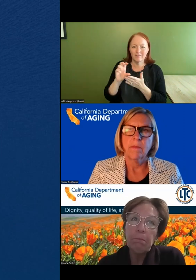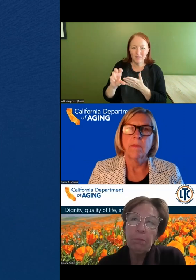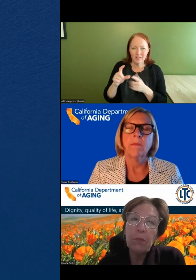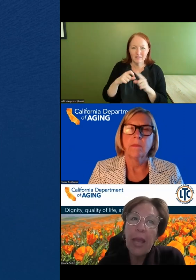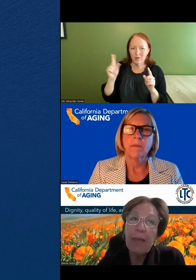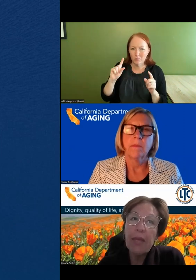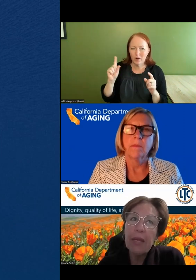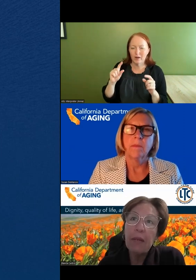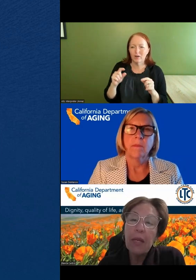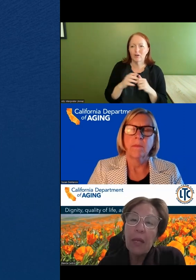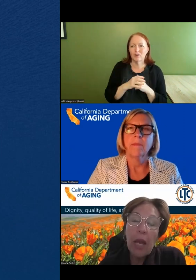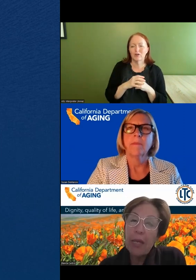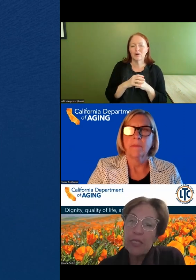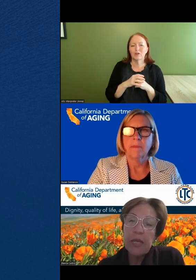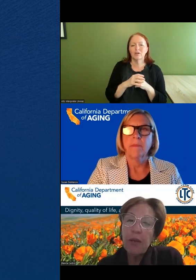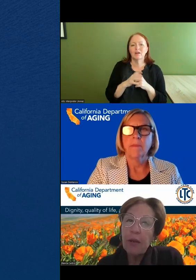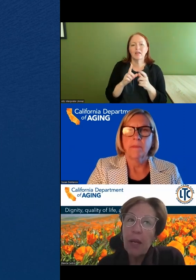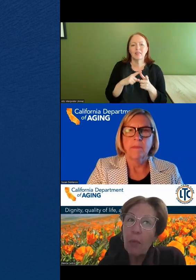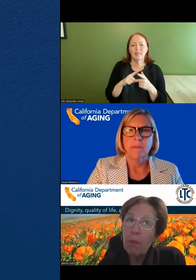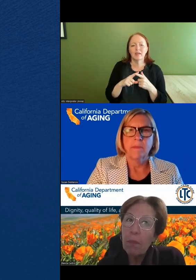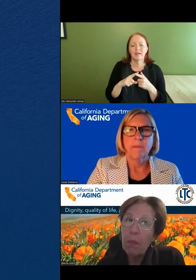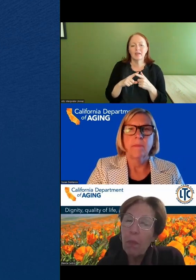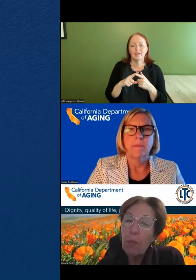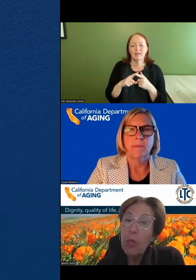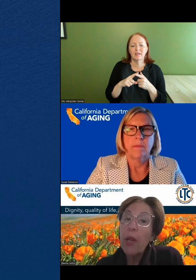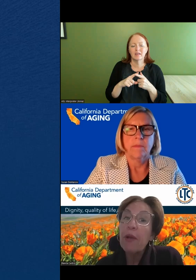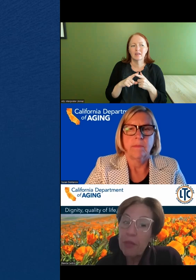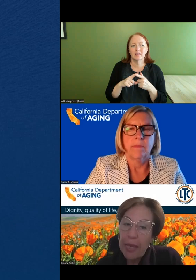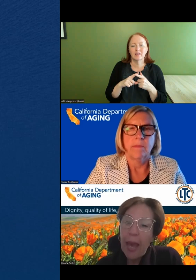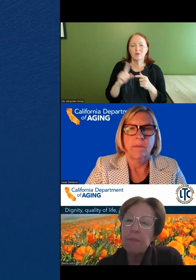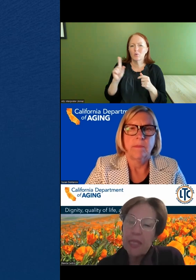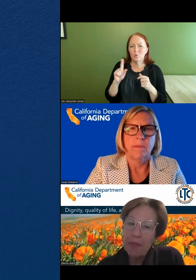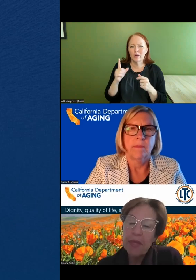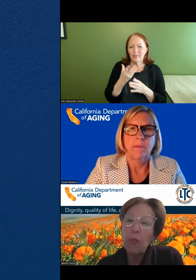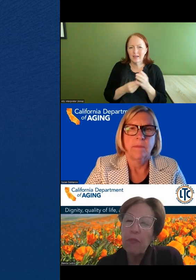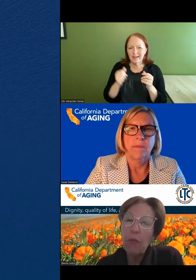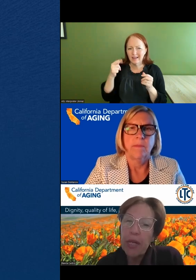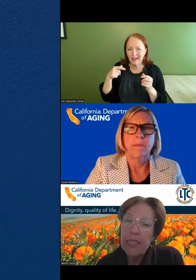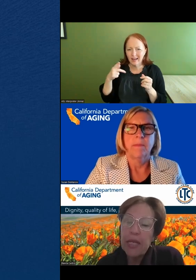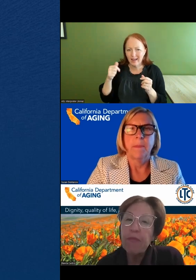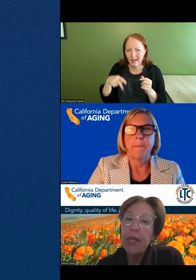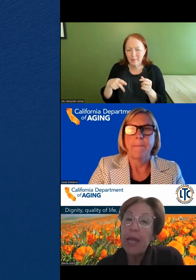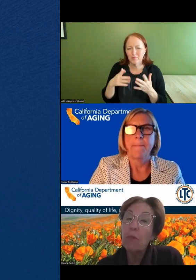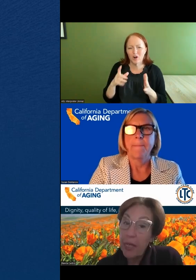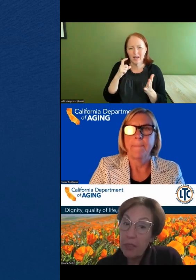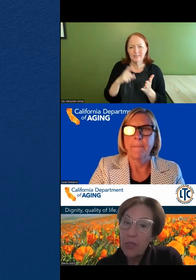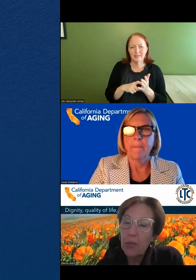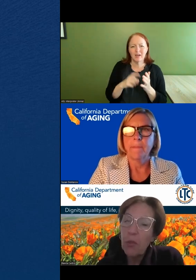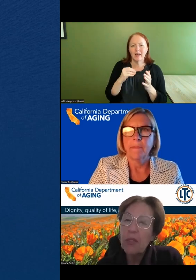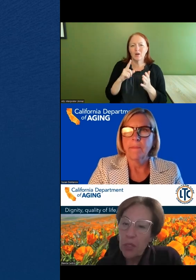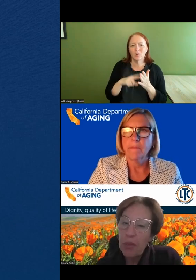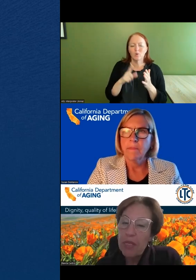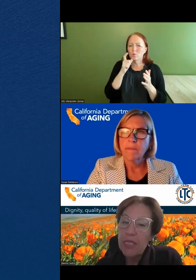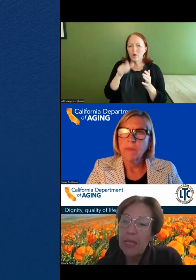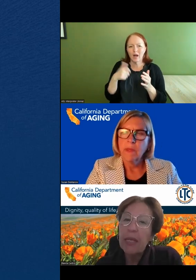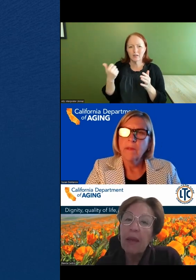and then is there where are the gaps? And I think we've already identified, and who